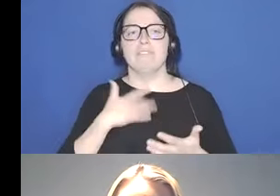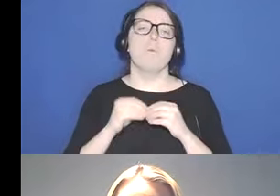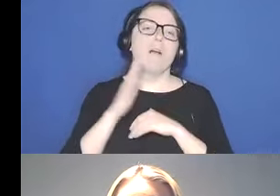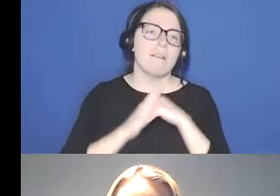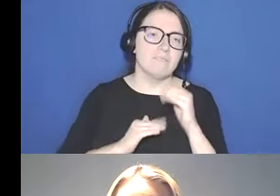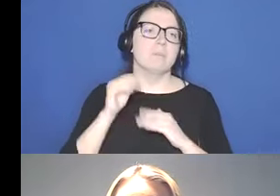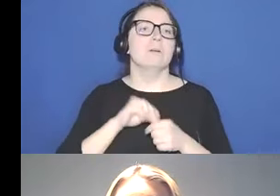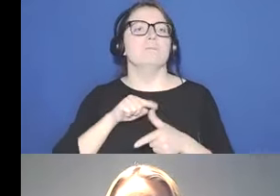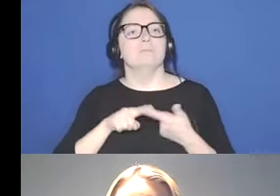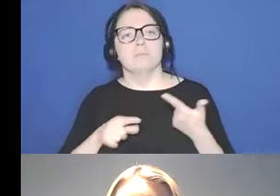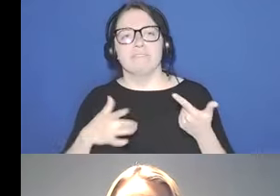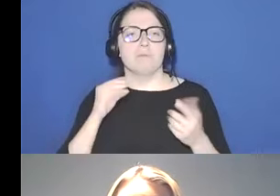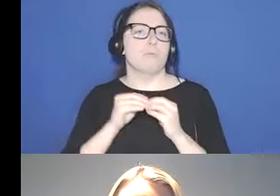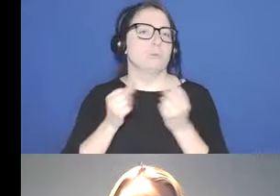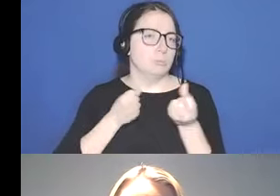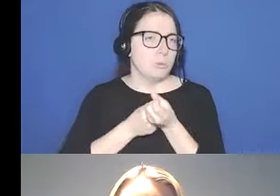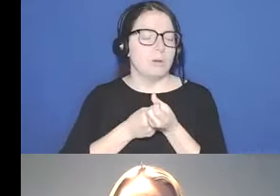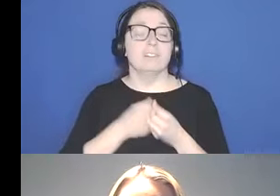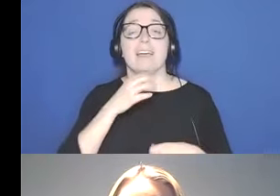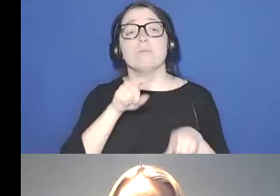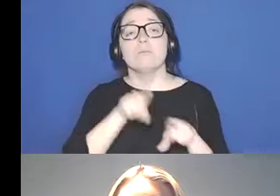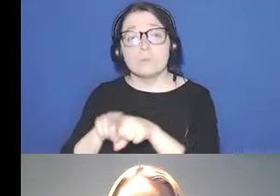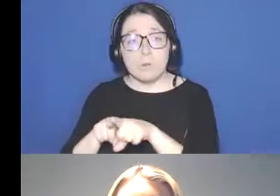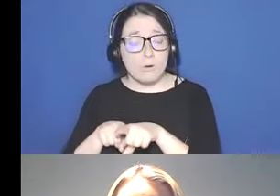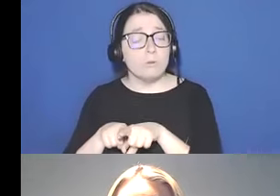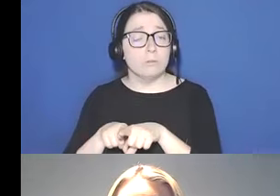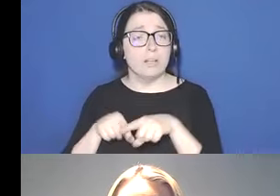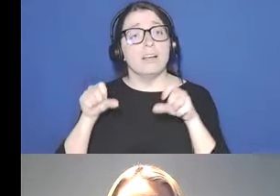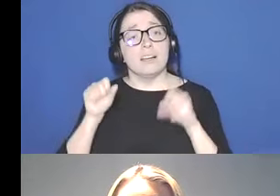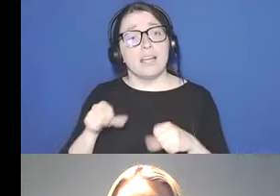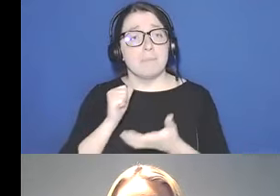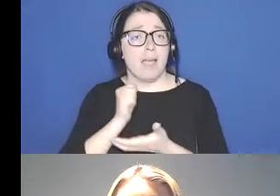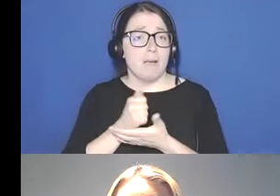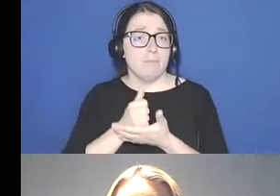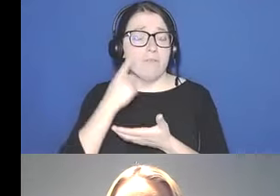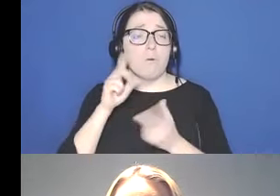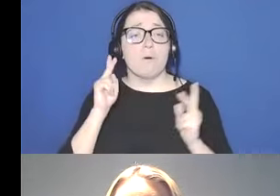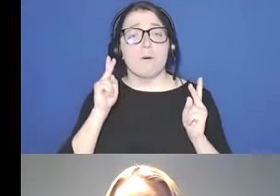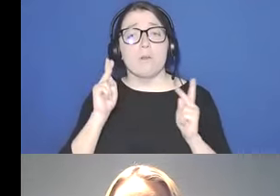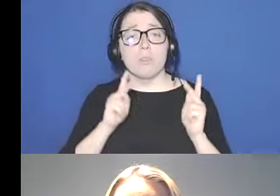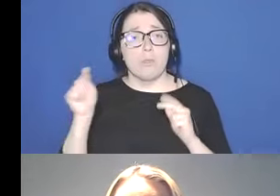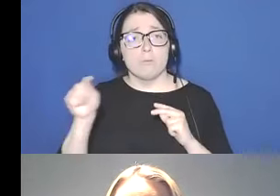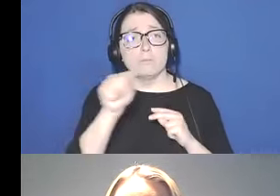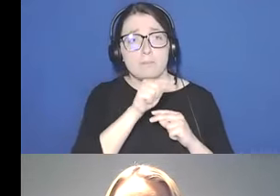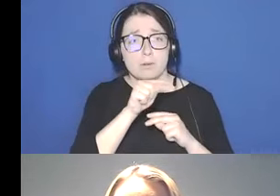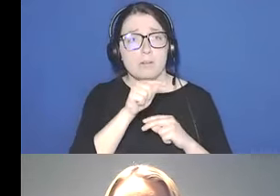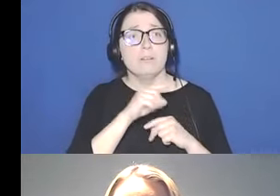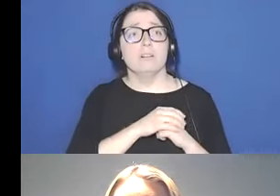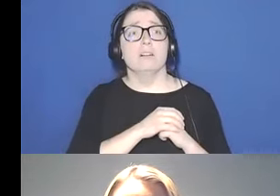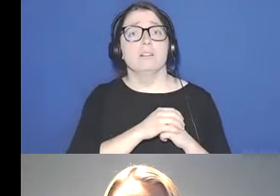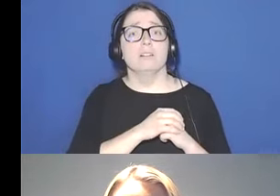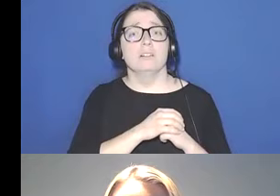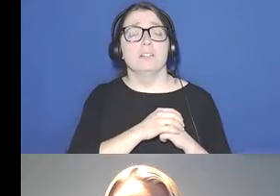diagnosis. And also it can be really helpful for those individuals to meet and